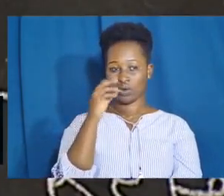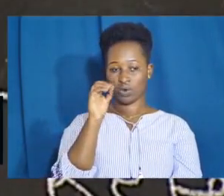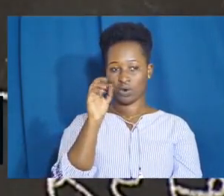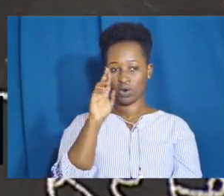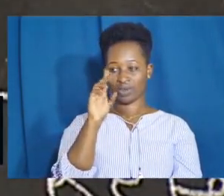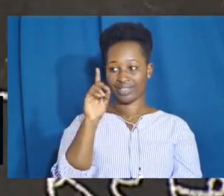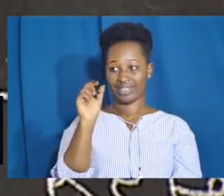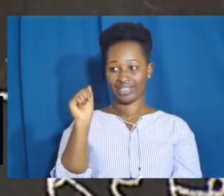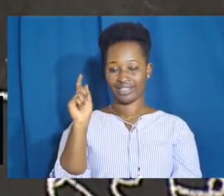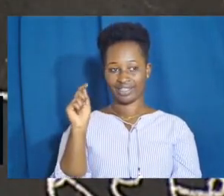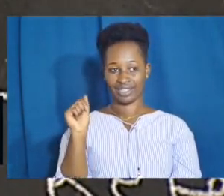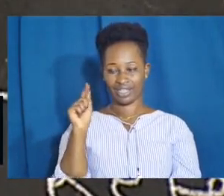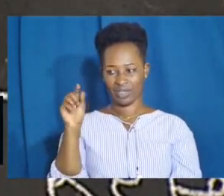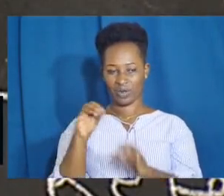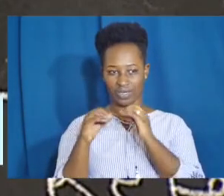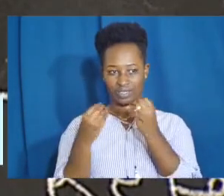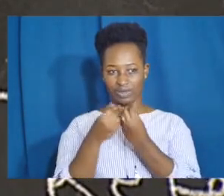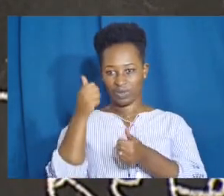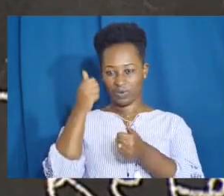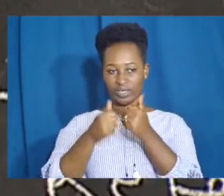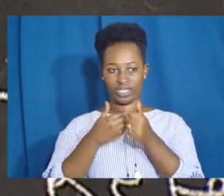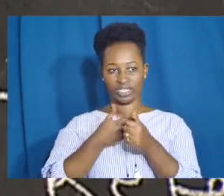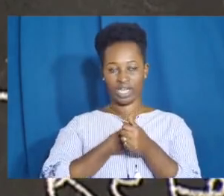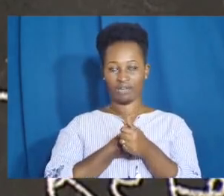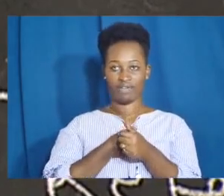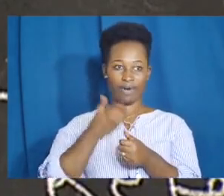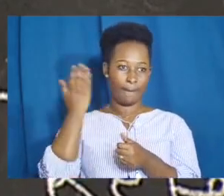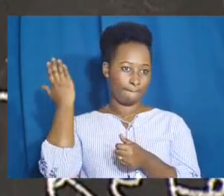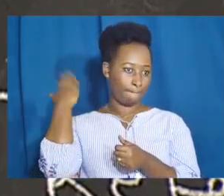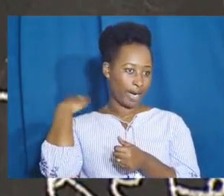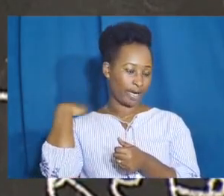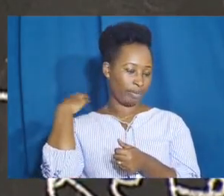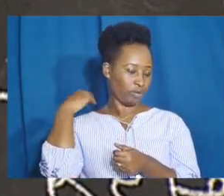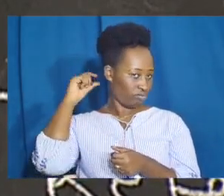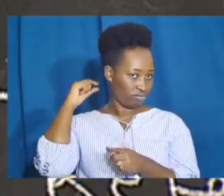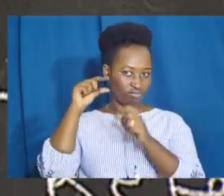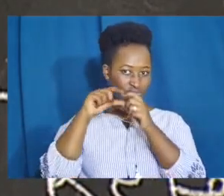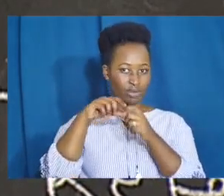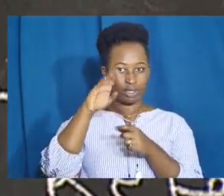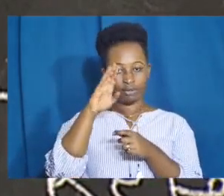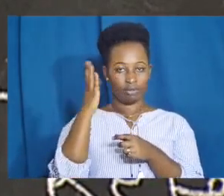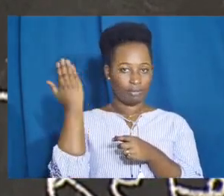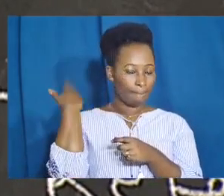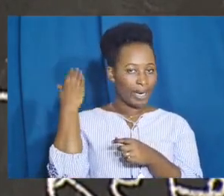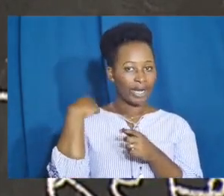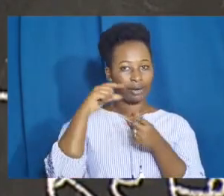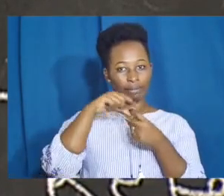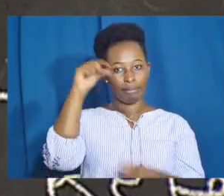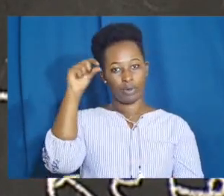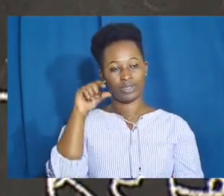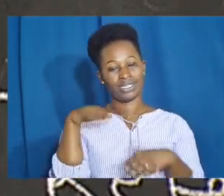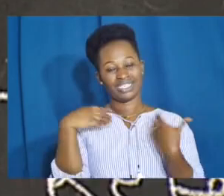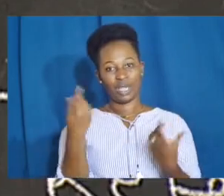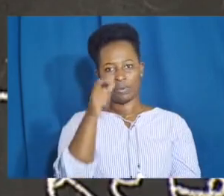These are organisms which have backbone. Do you remember the backbone? Or